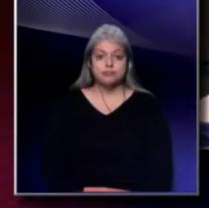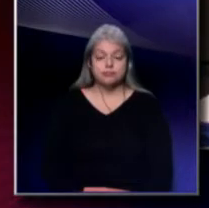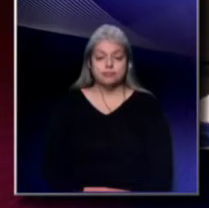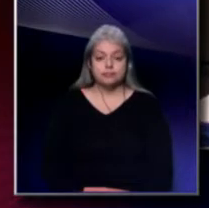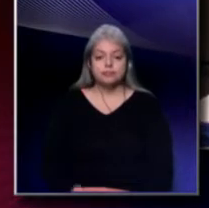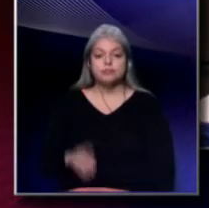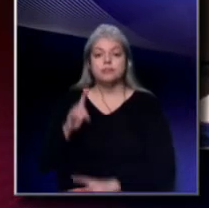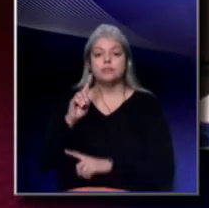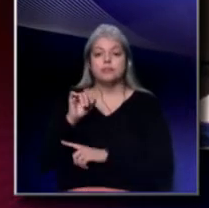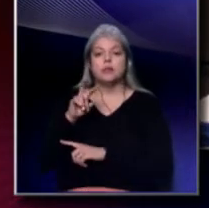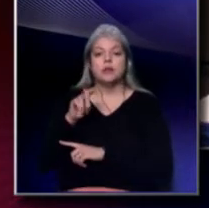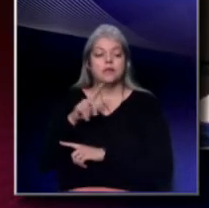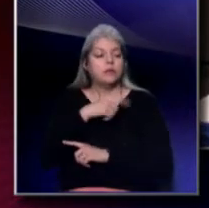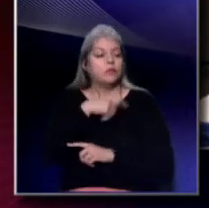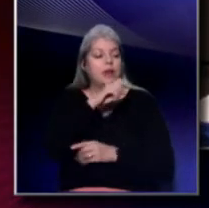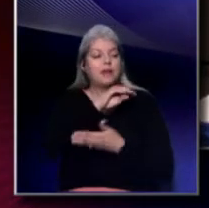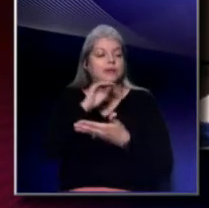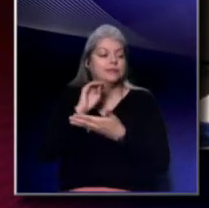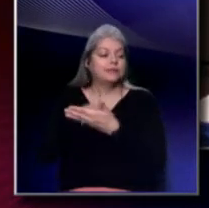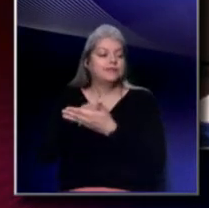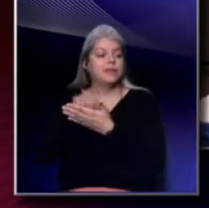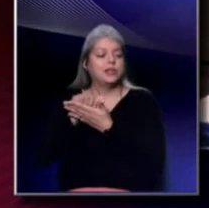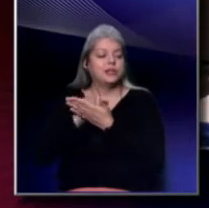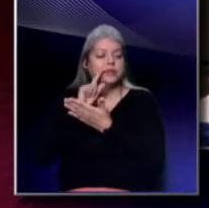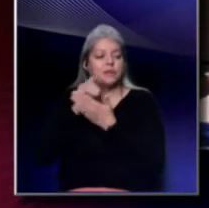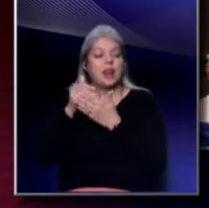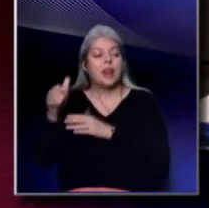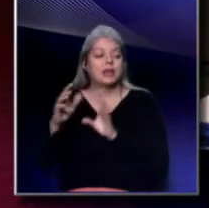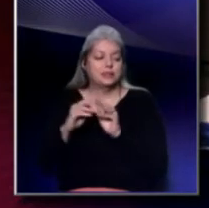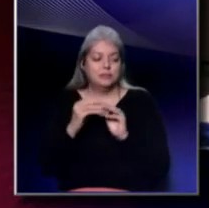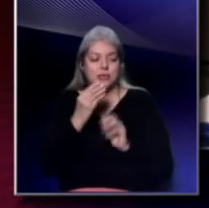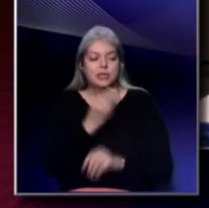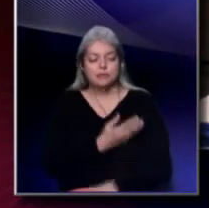That we would have to agendize for the next meeting.